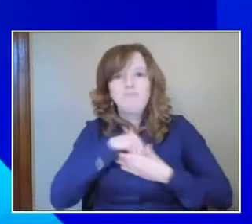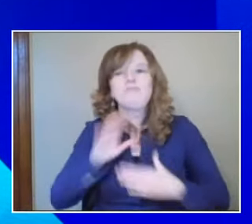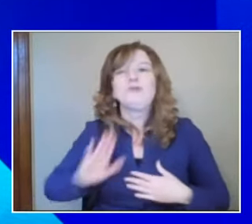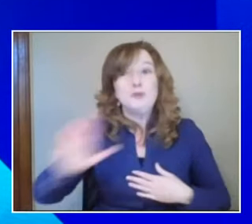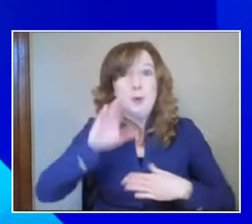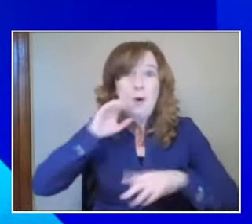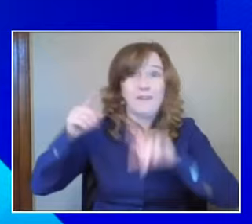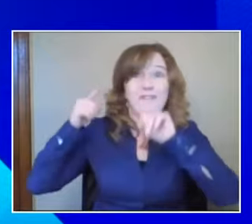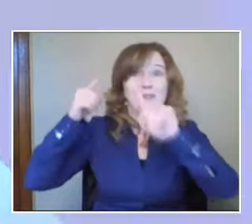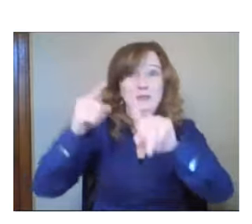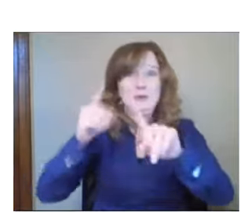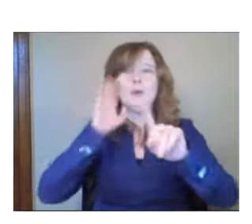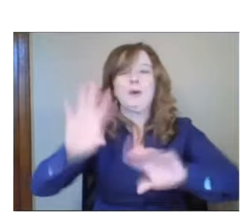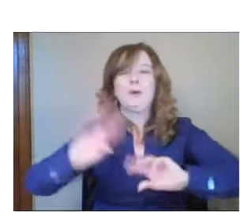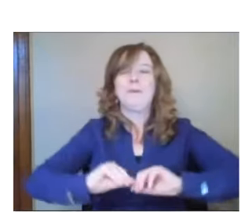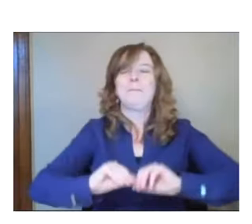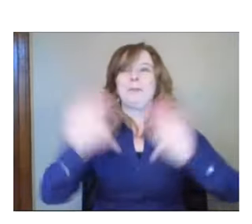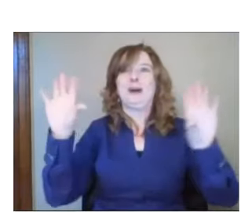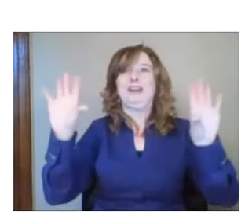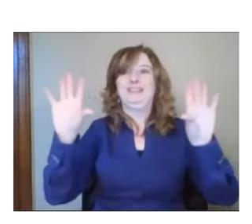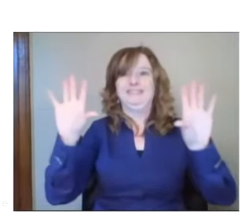You got this.